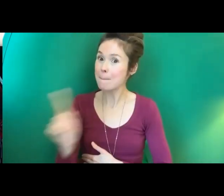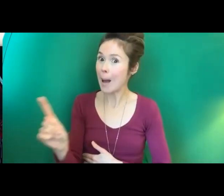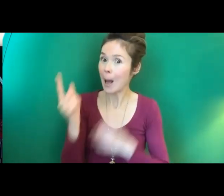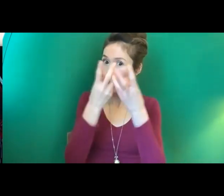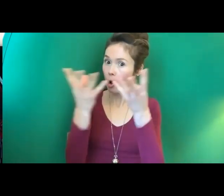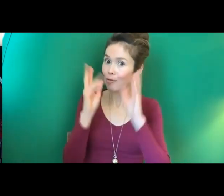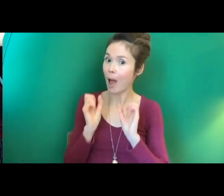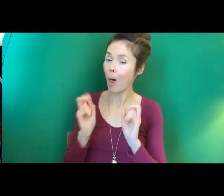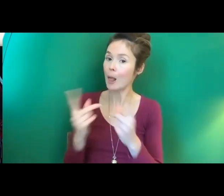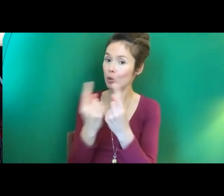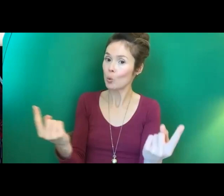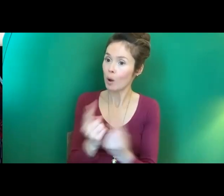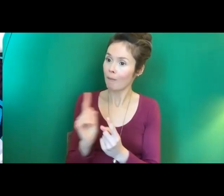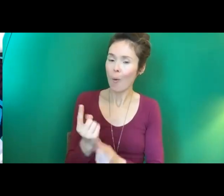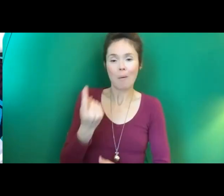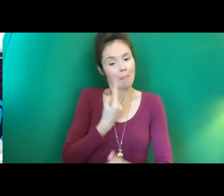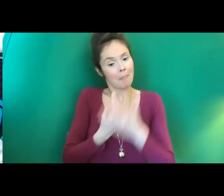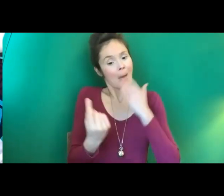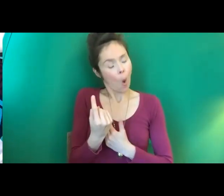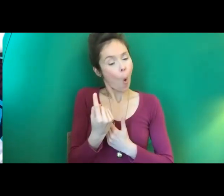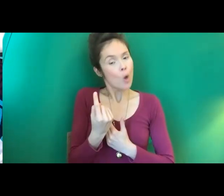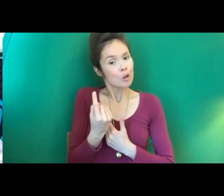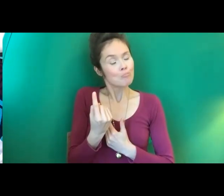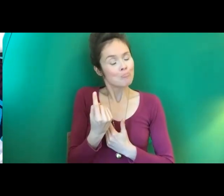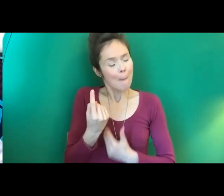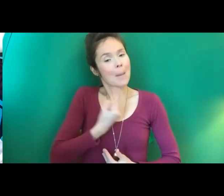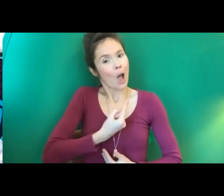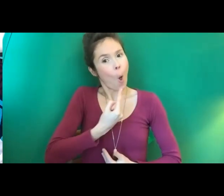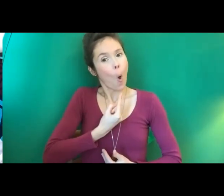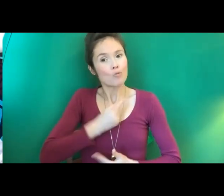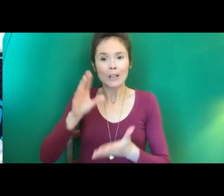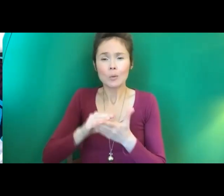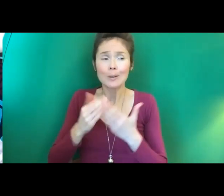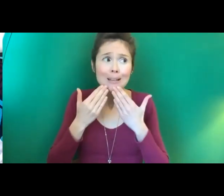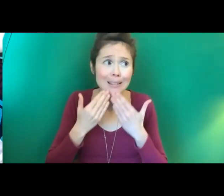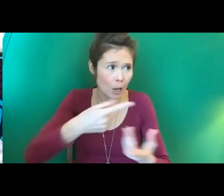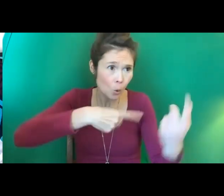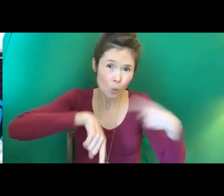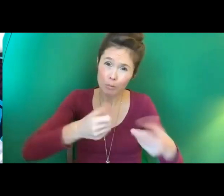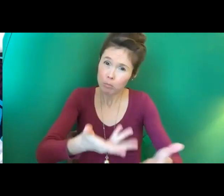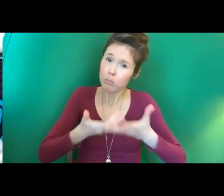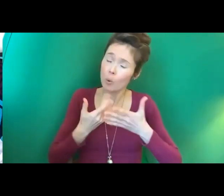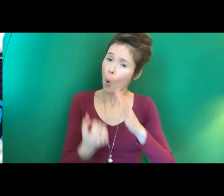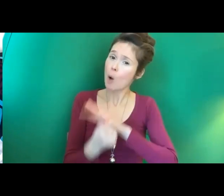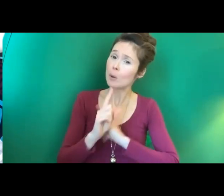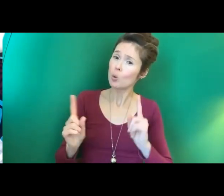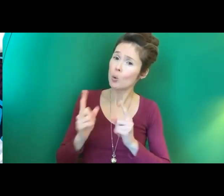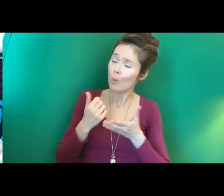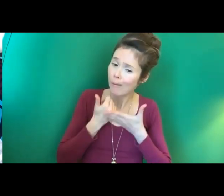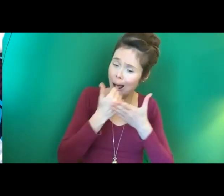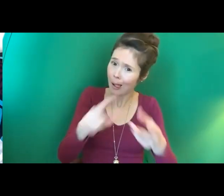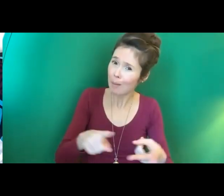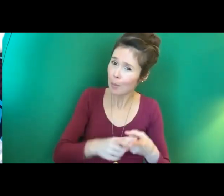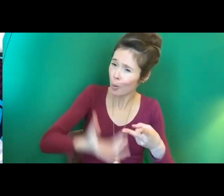point to do some of my own recordings. Thank you to everyone for having me and for giving me the opportunity to help, learn,